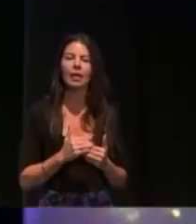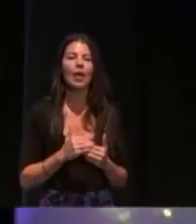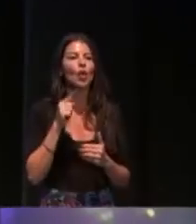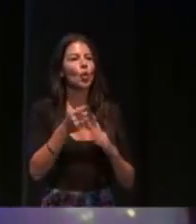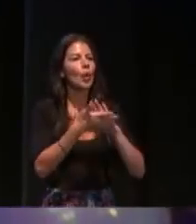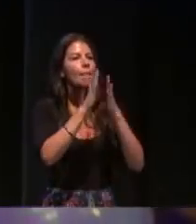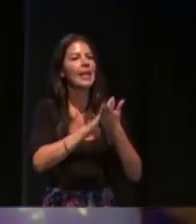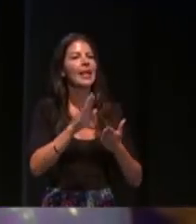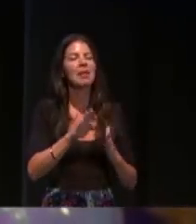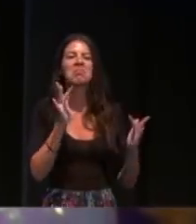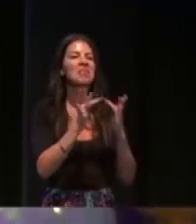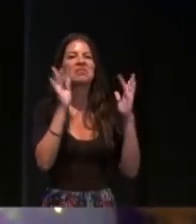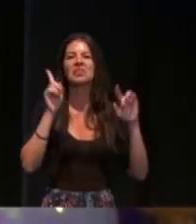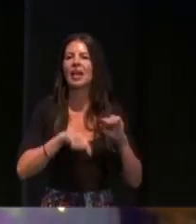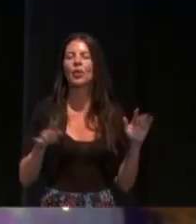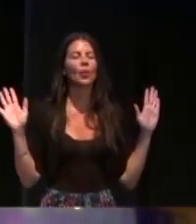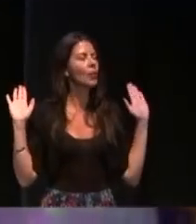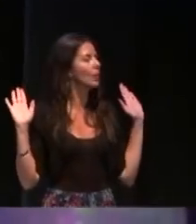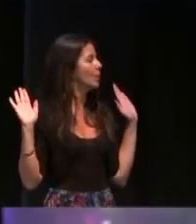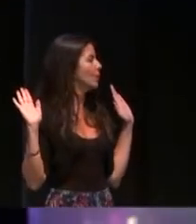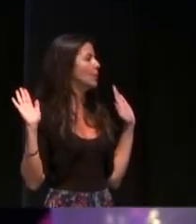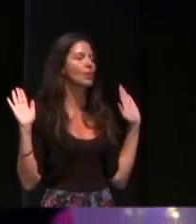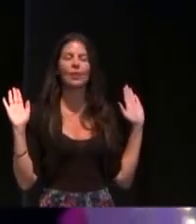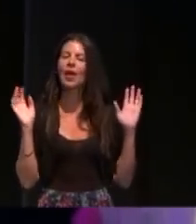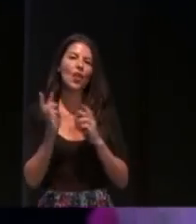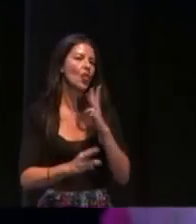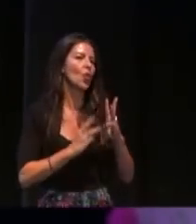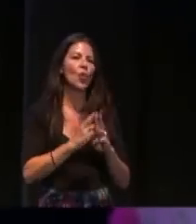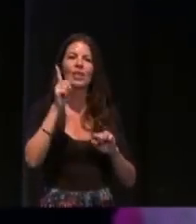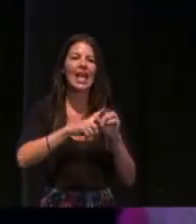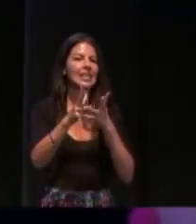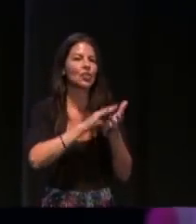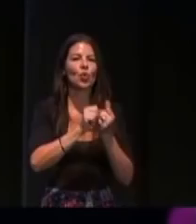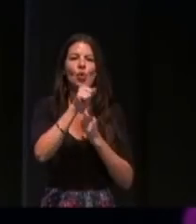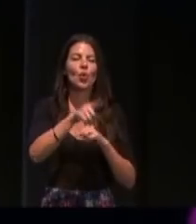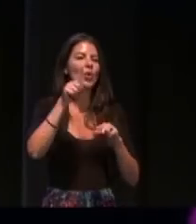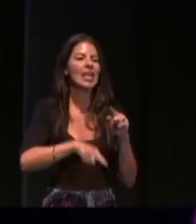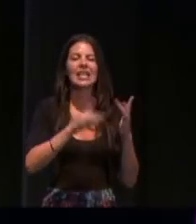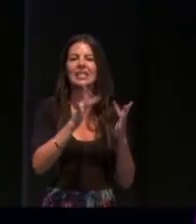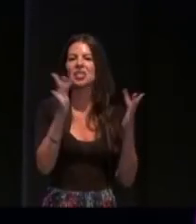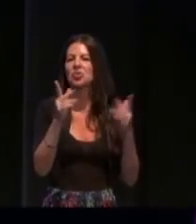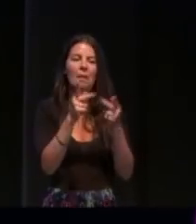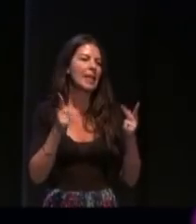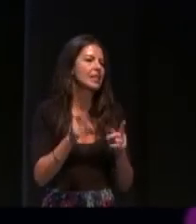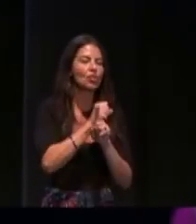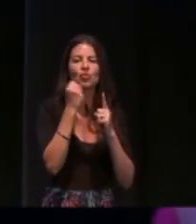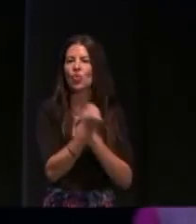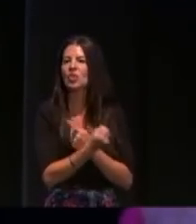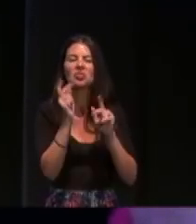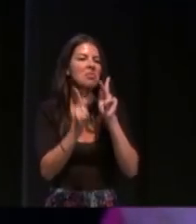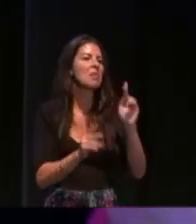you become untouchable. The world can't touch you. People can't touch you. Places, circumstances, situations can't touch